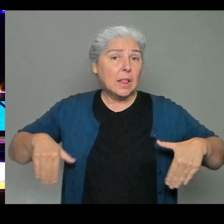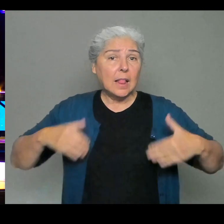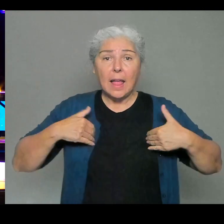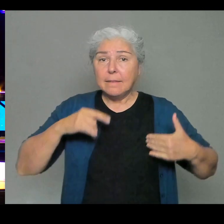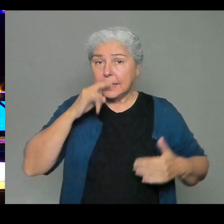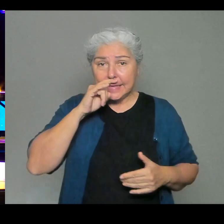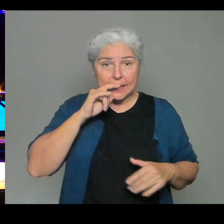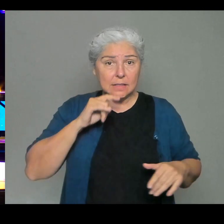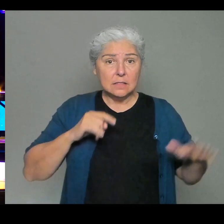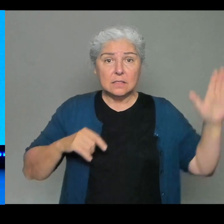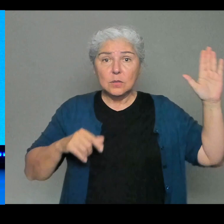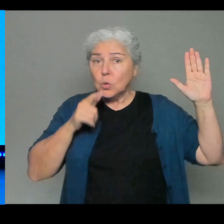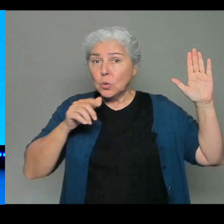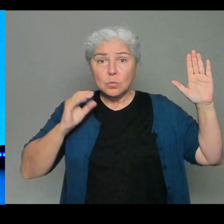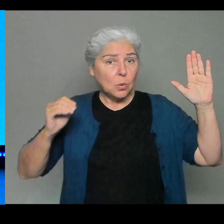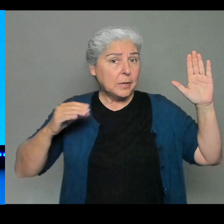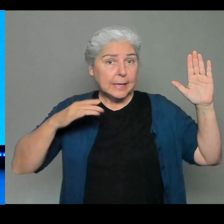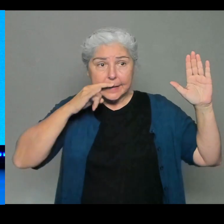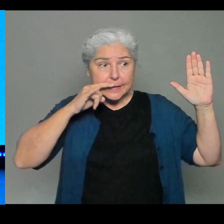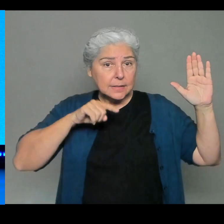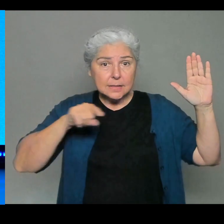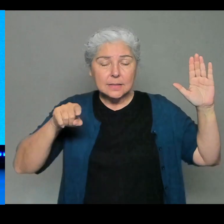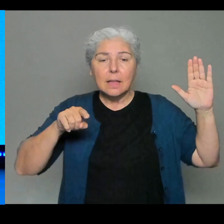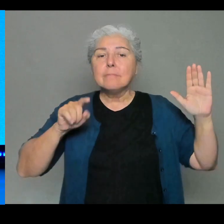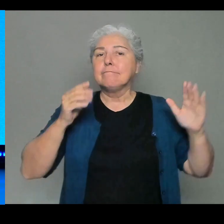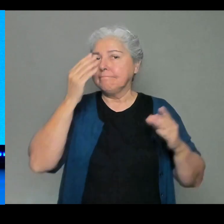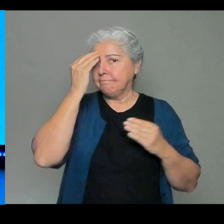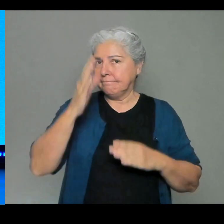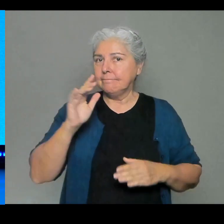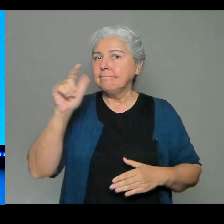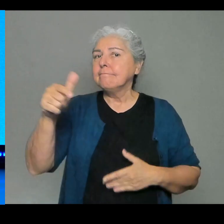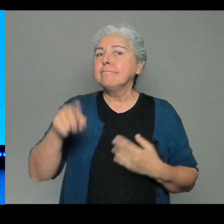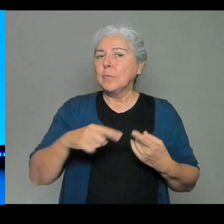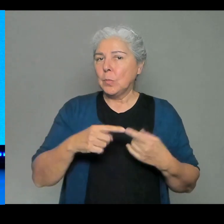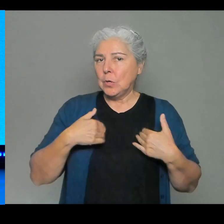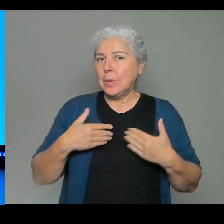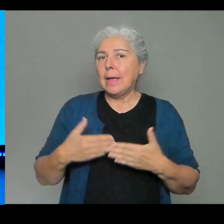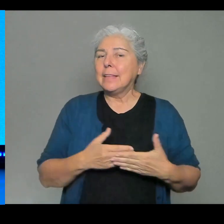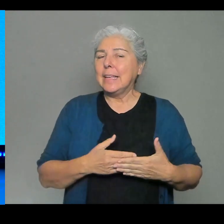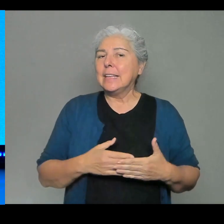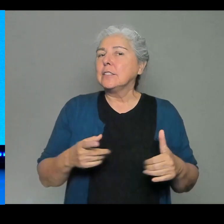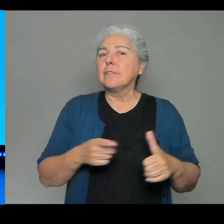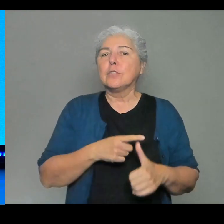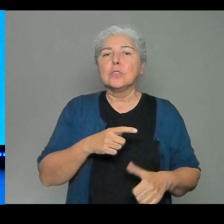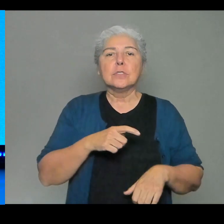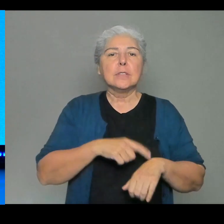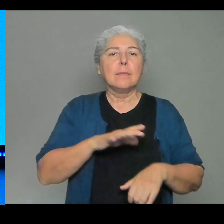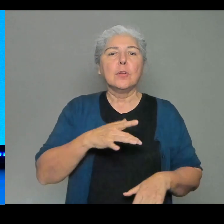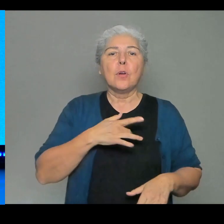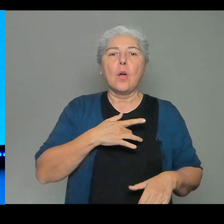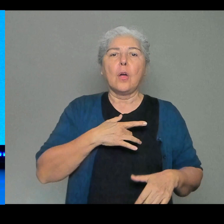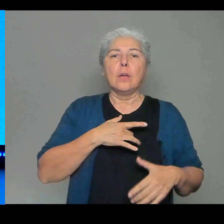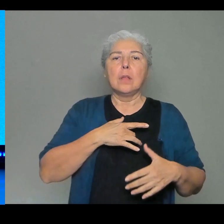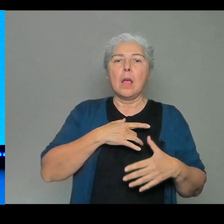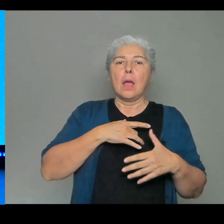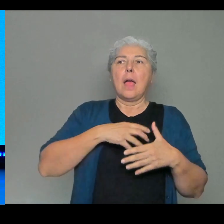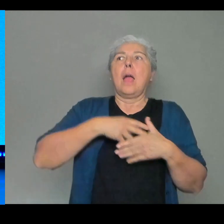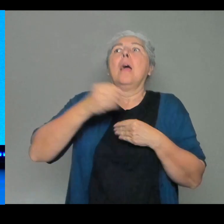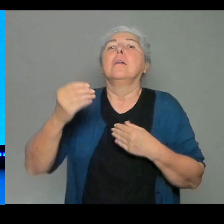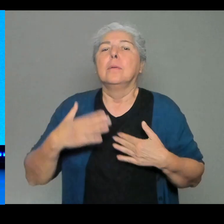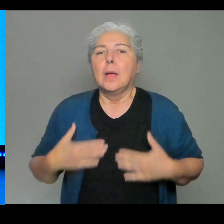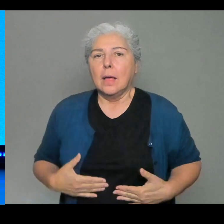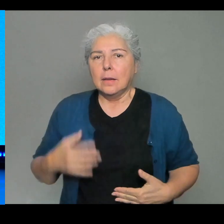How many of y'all do not have kids? Raise your hand if you do not have kids. When you have kids, it's the first time your heart lives outside your